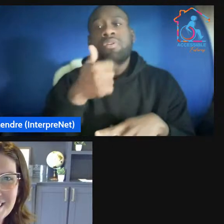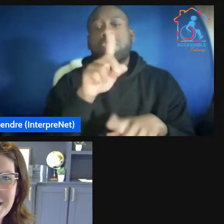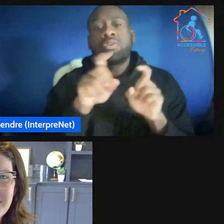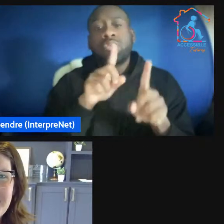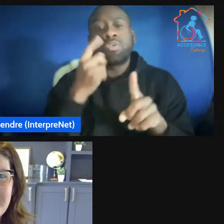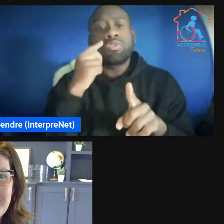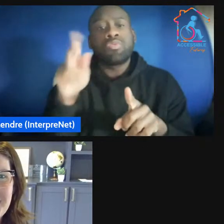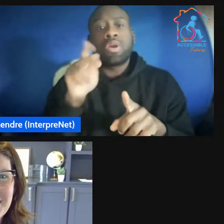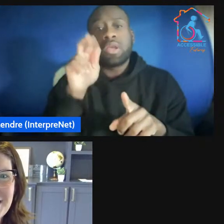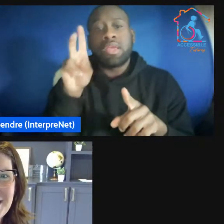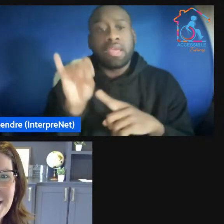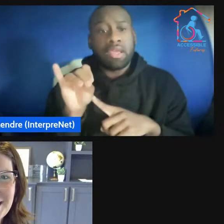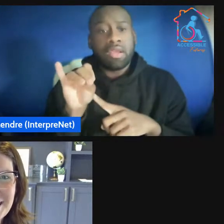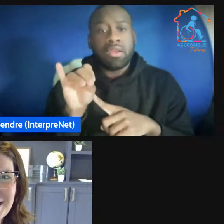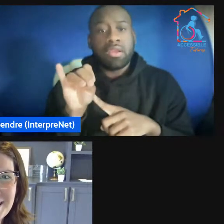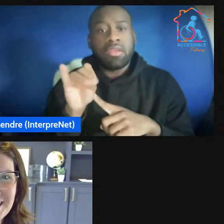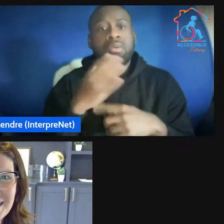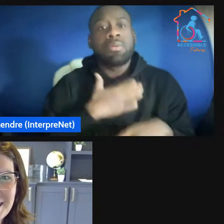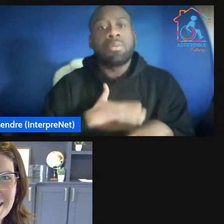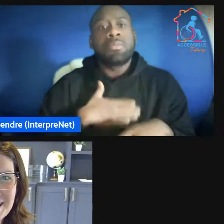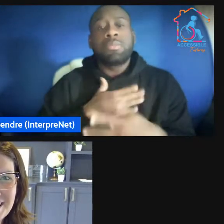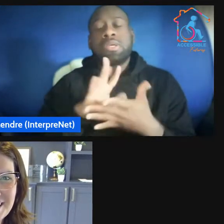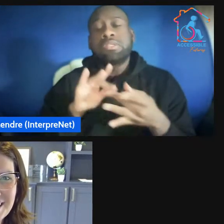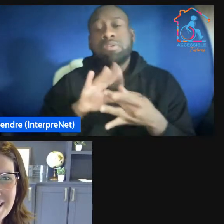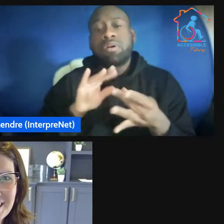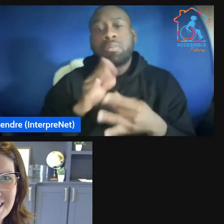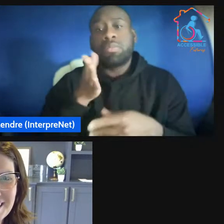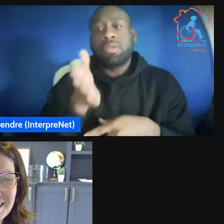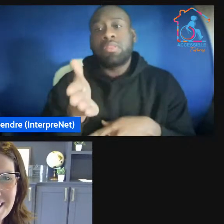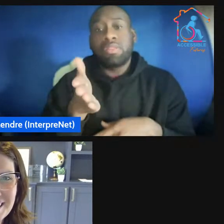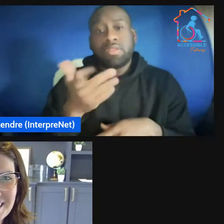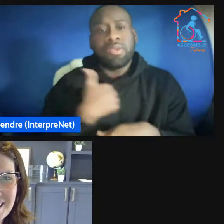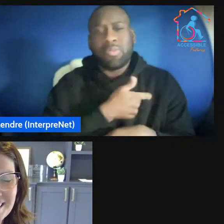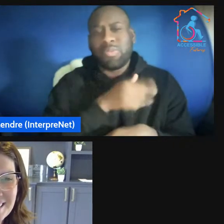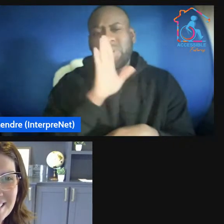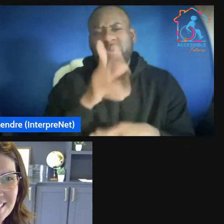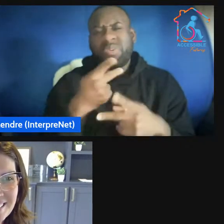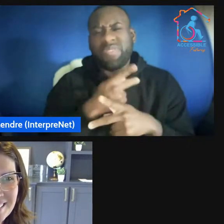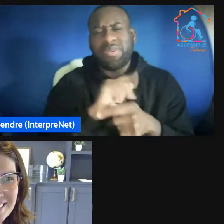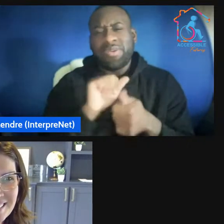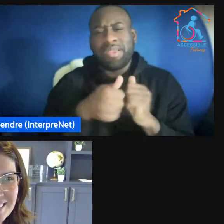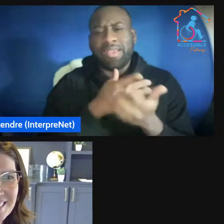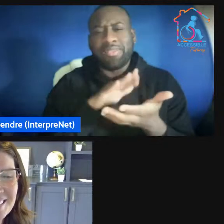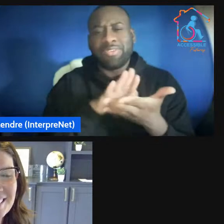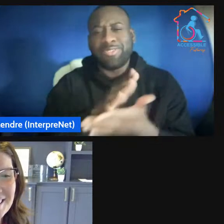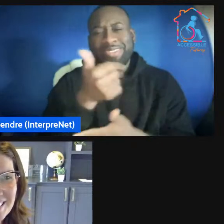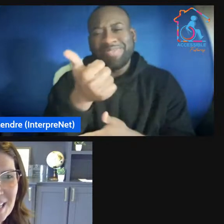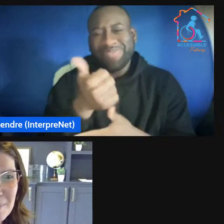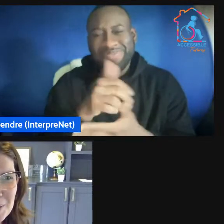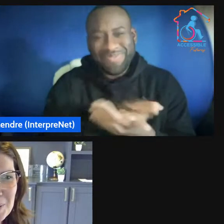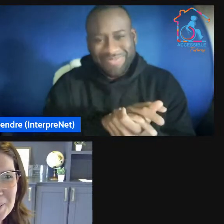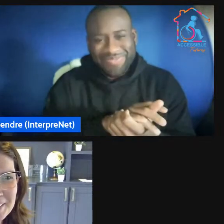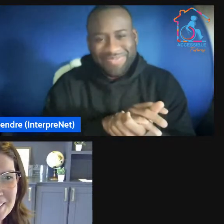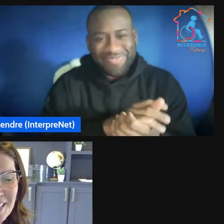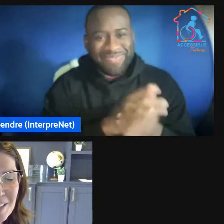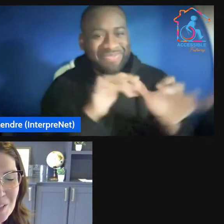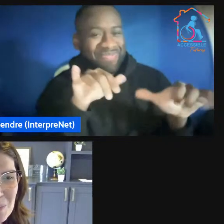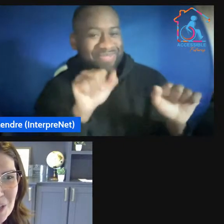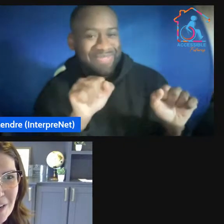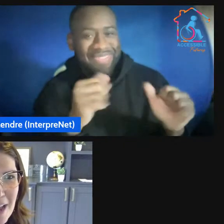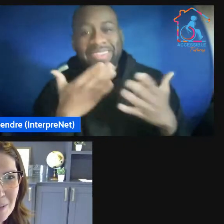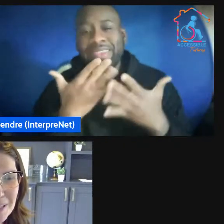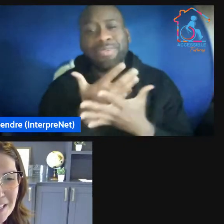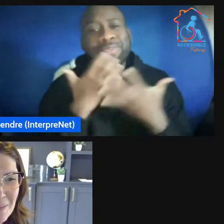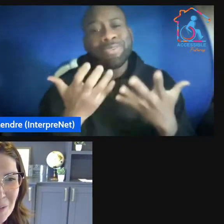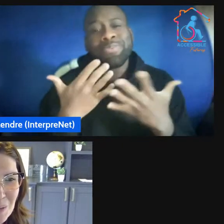for Carrie, please comment them and we will figure out a way to get those questions answered. So Absolutely. Thanks so